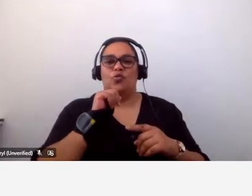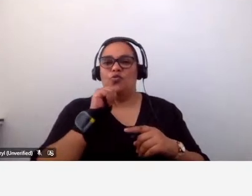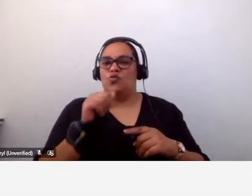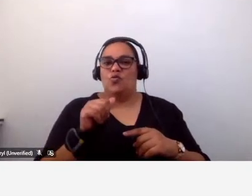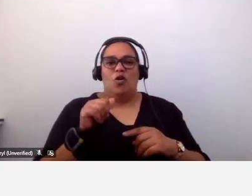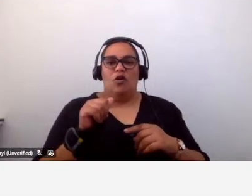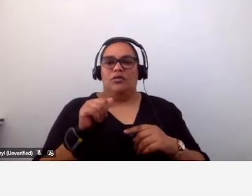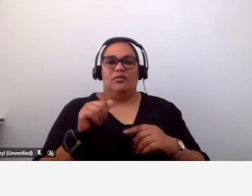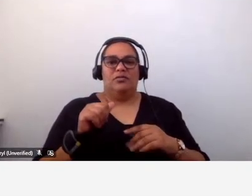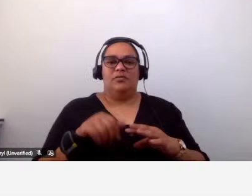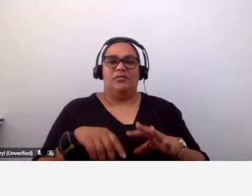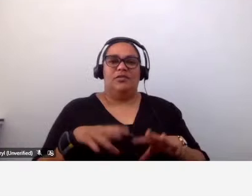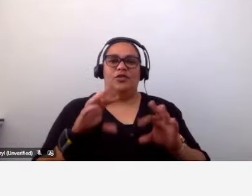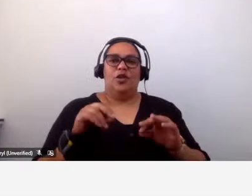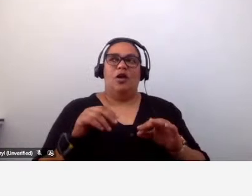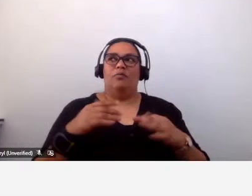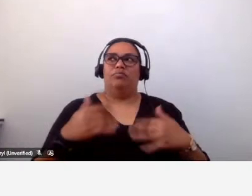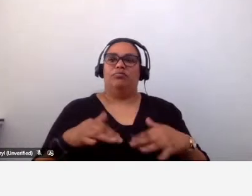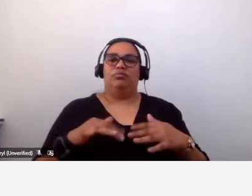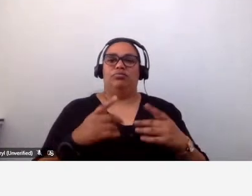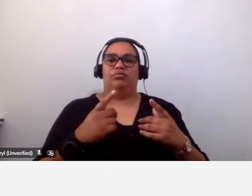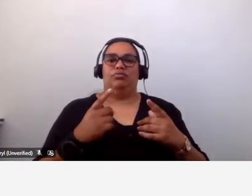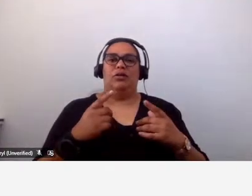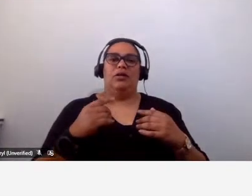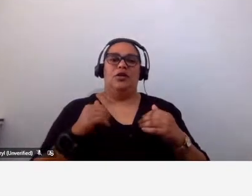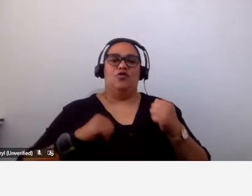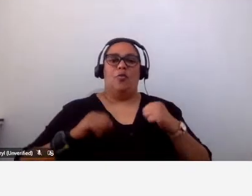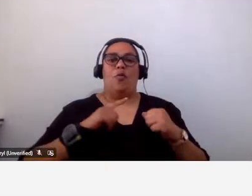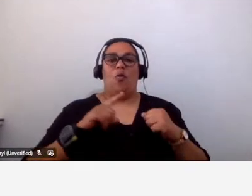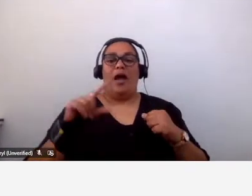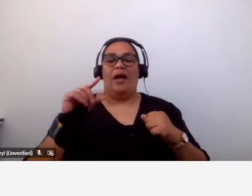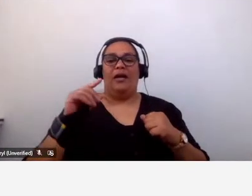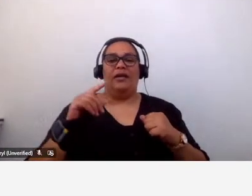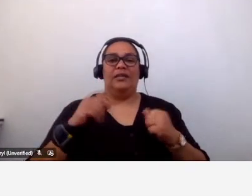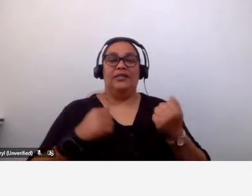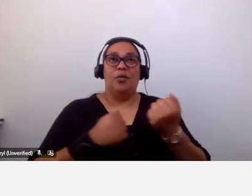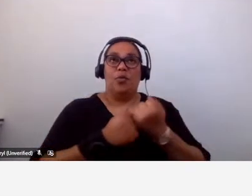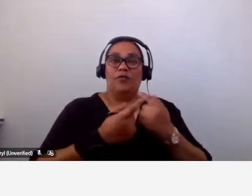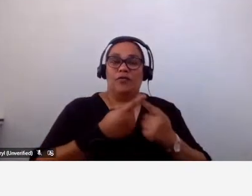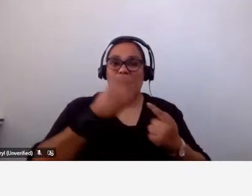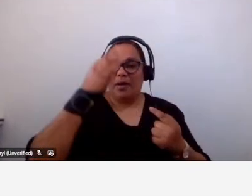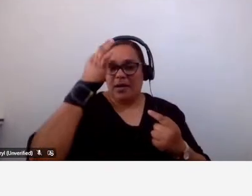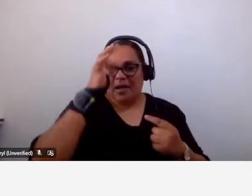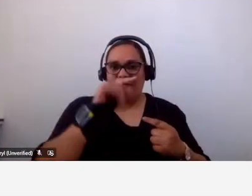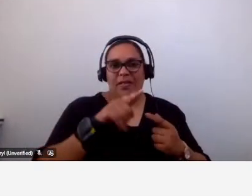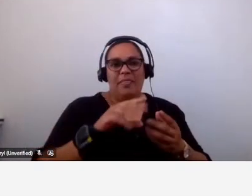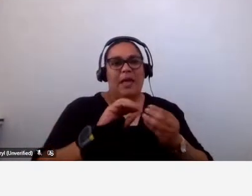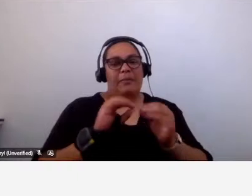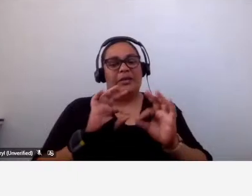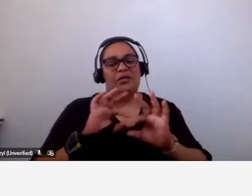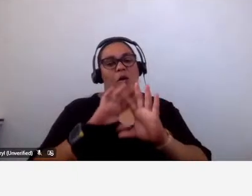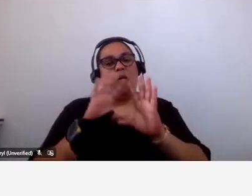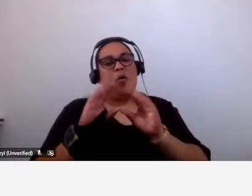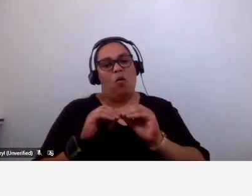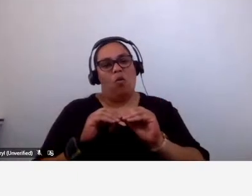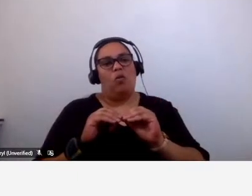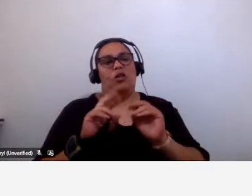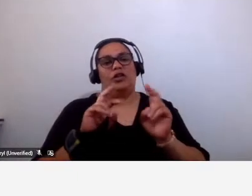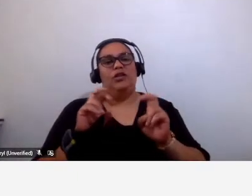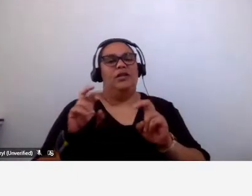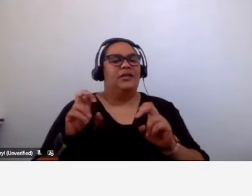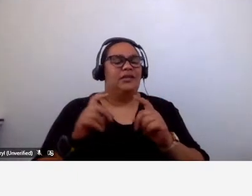it stopped to be quite traumatic because the lack of support from government is making this whole and